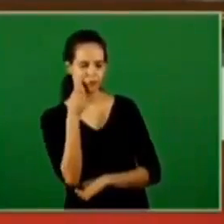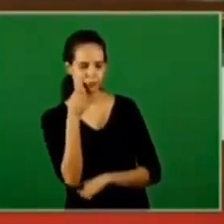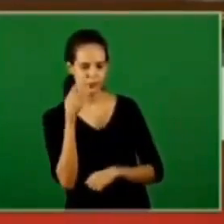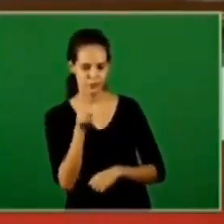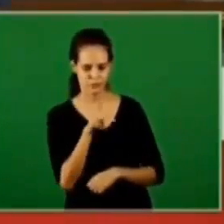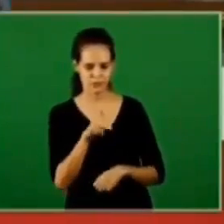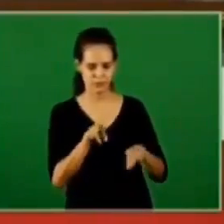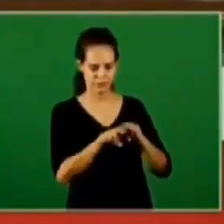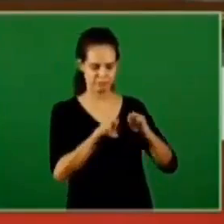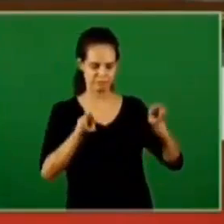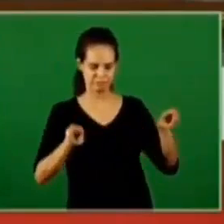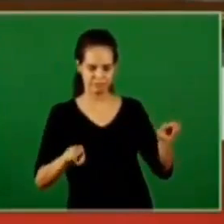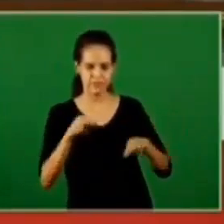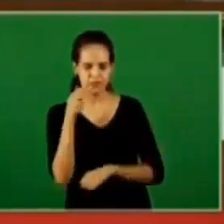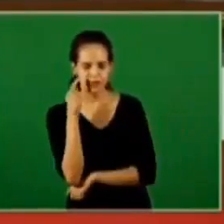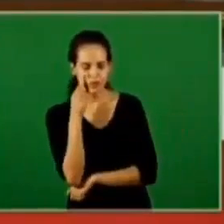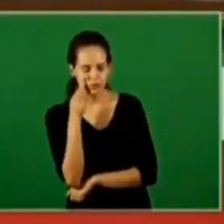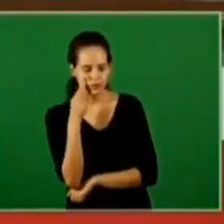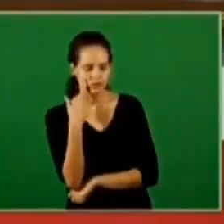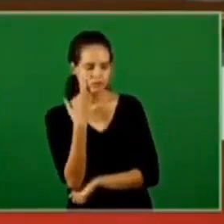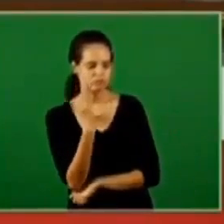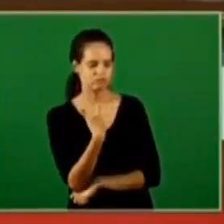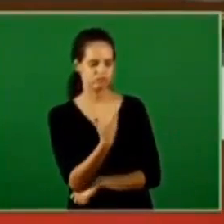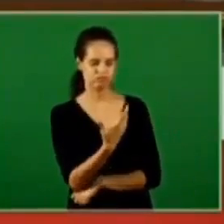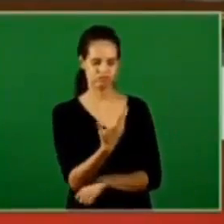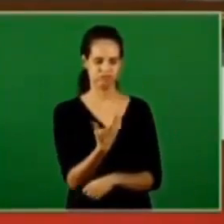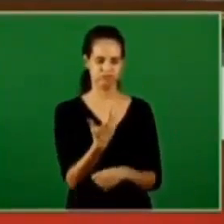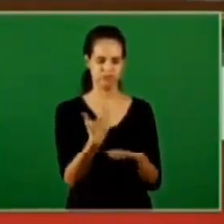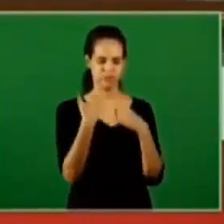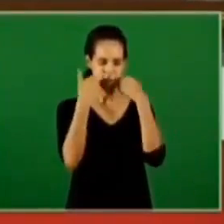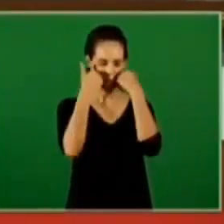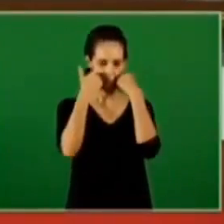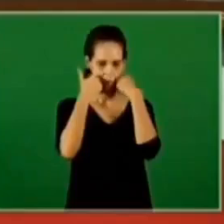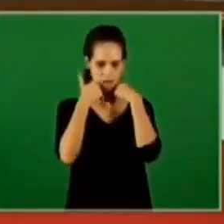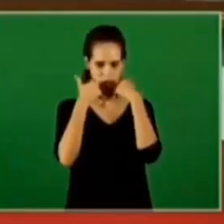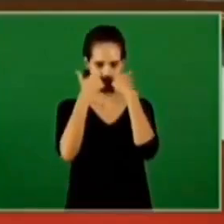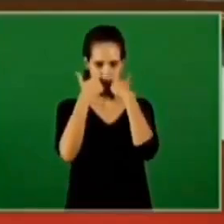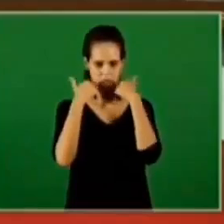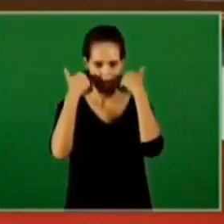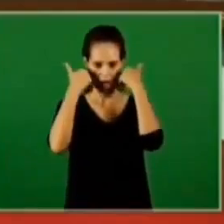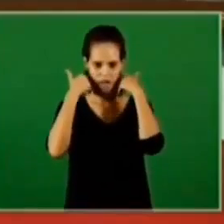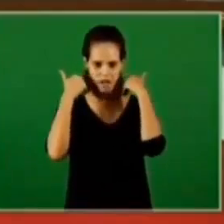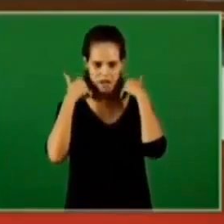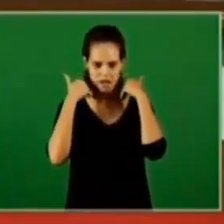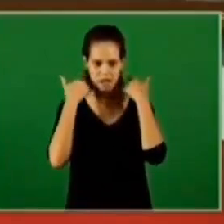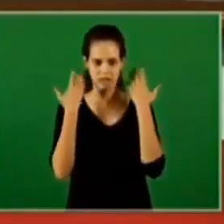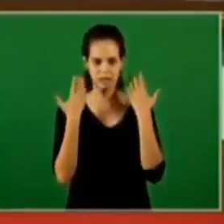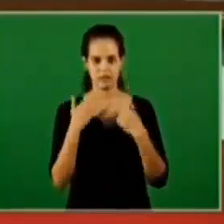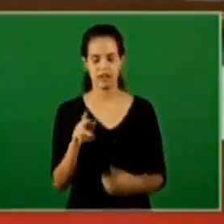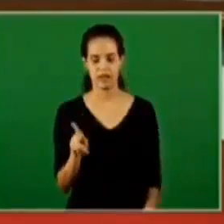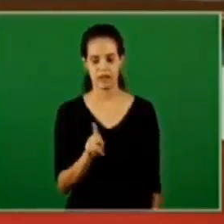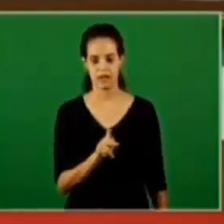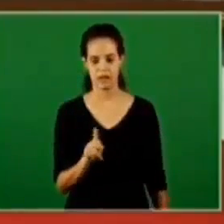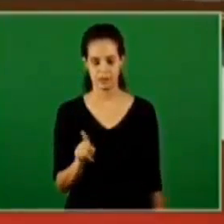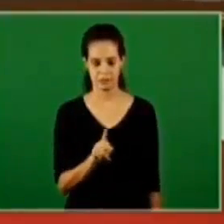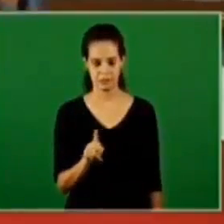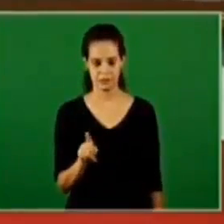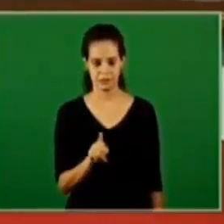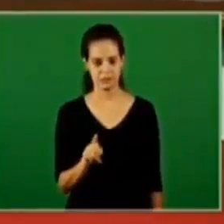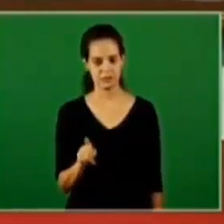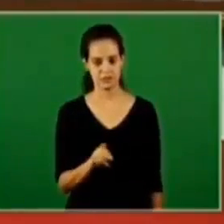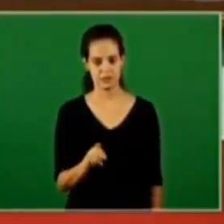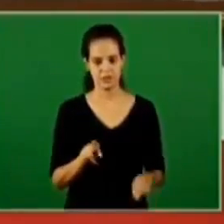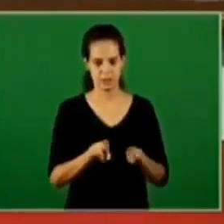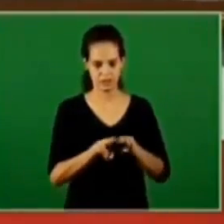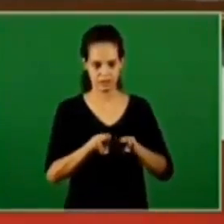to judge whether he would take the course, they didn't like his face. Also, there was a teacher